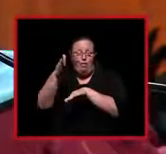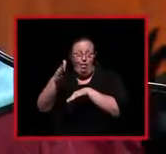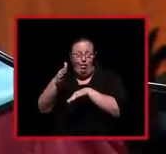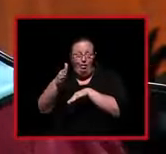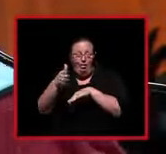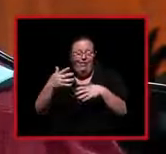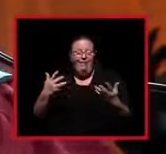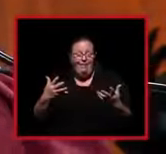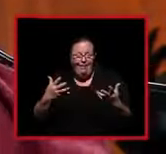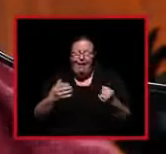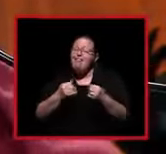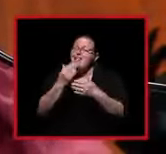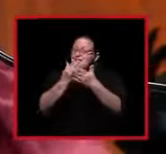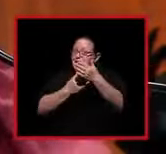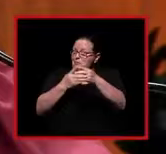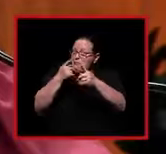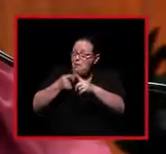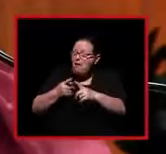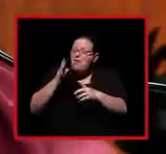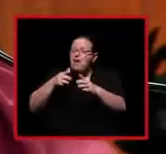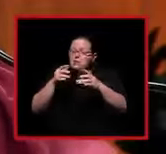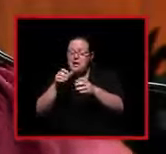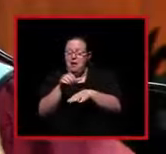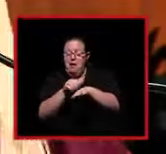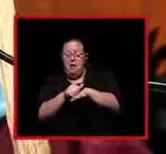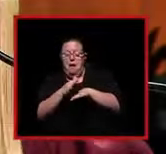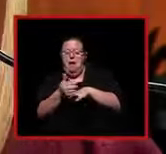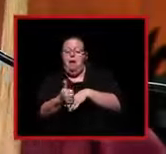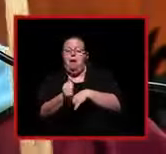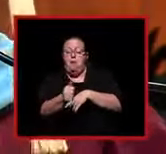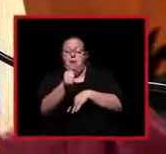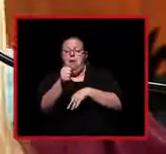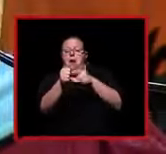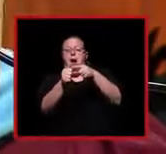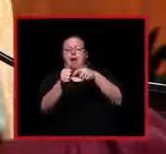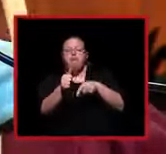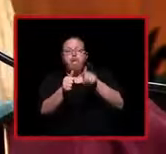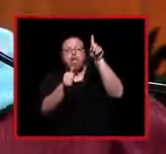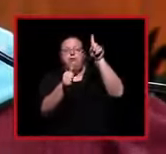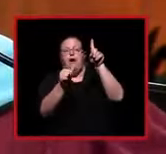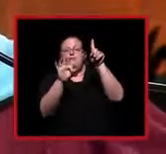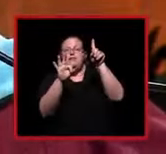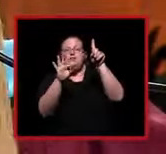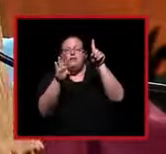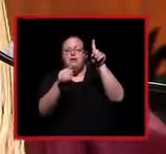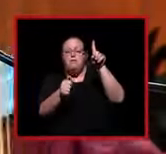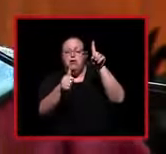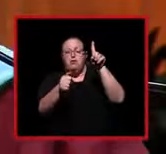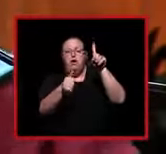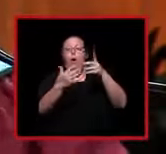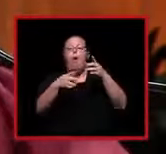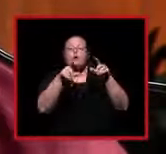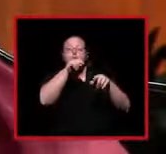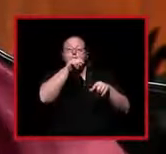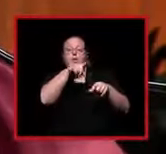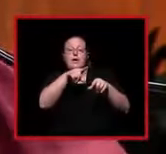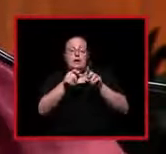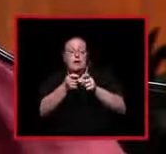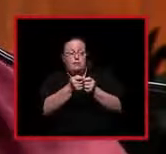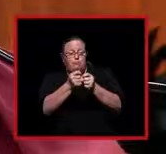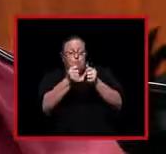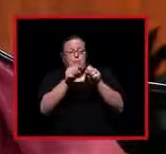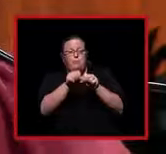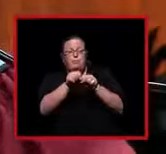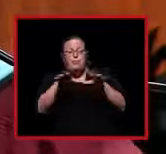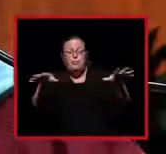And undoubtedly, at some point, they will post them to Facebook. Some of your parents may even tweet them.